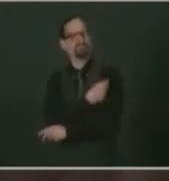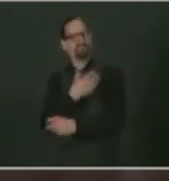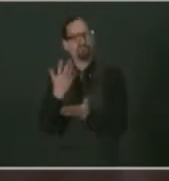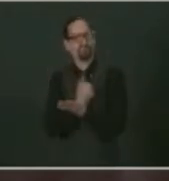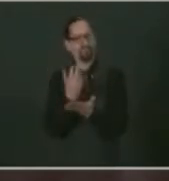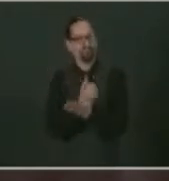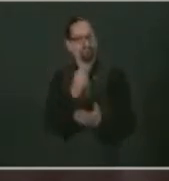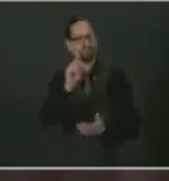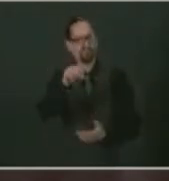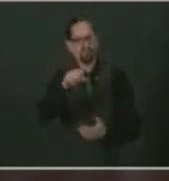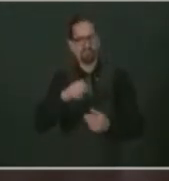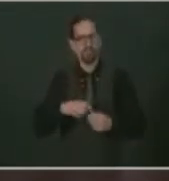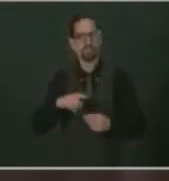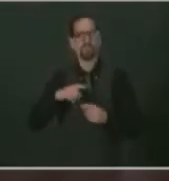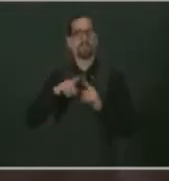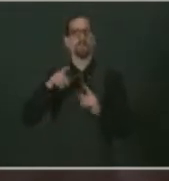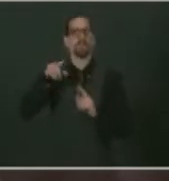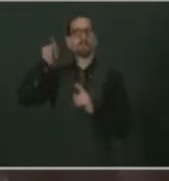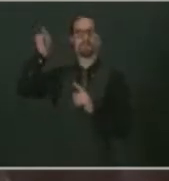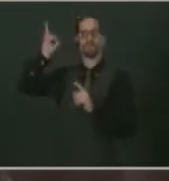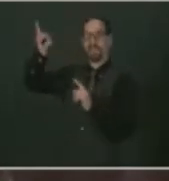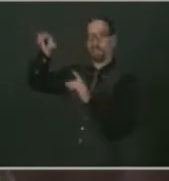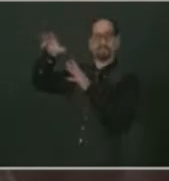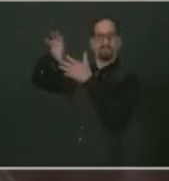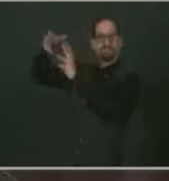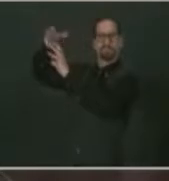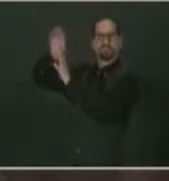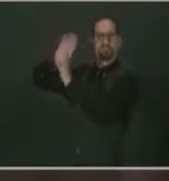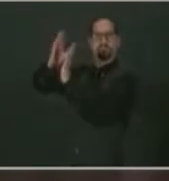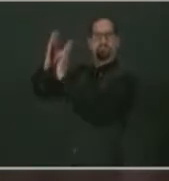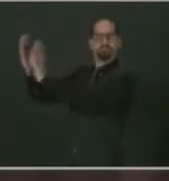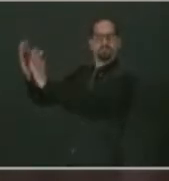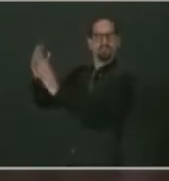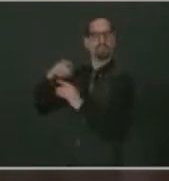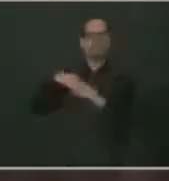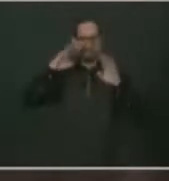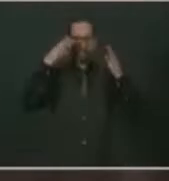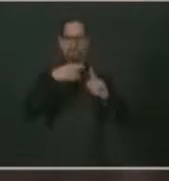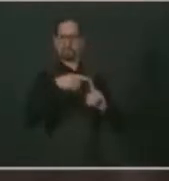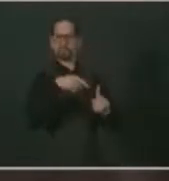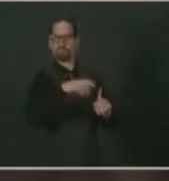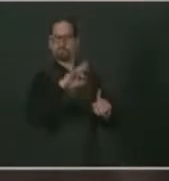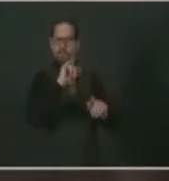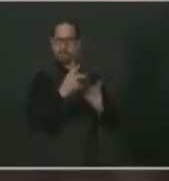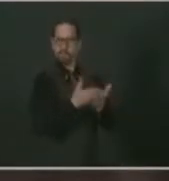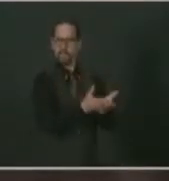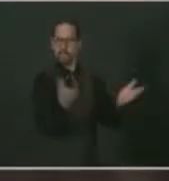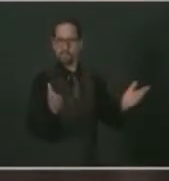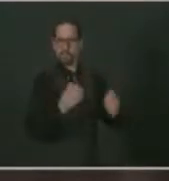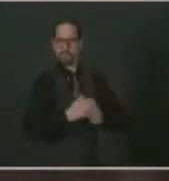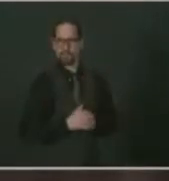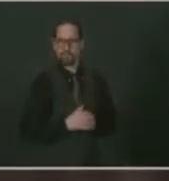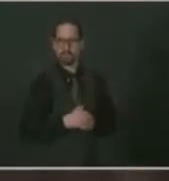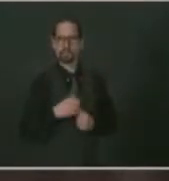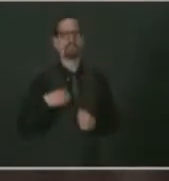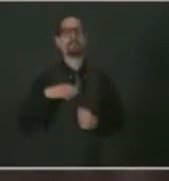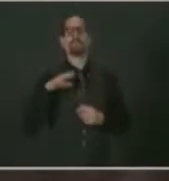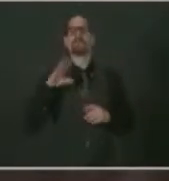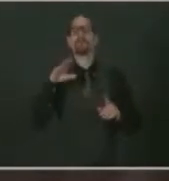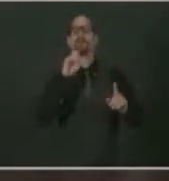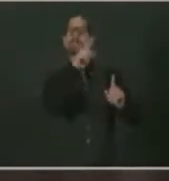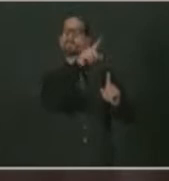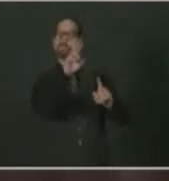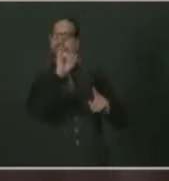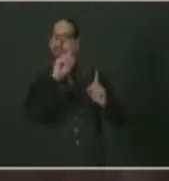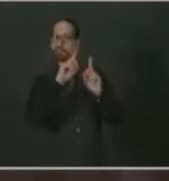time on. Following up, do you think the Rhode Island Department of Health should have had stronger